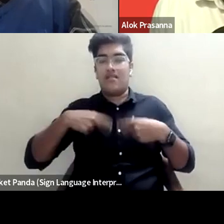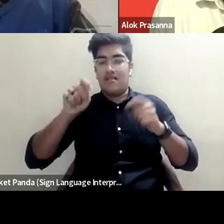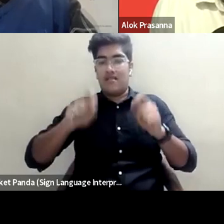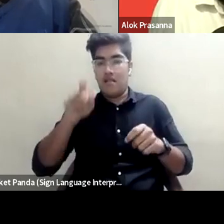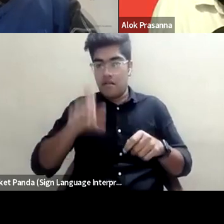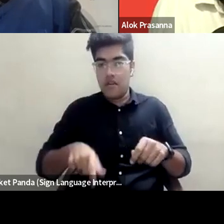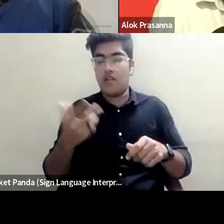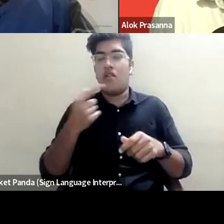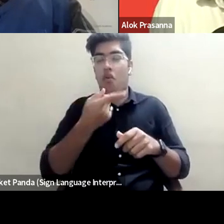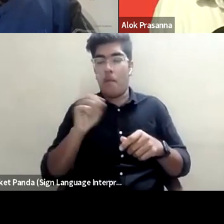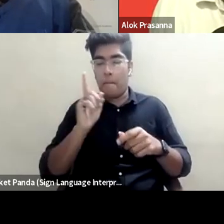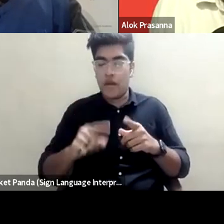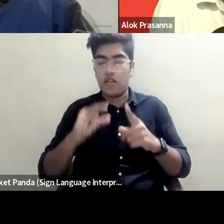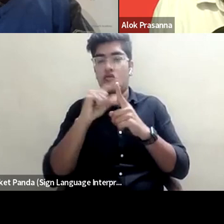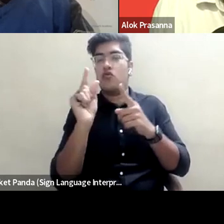the first